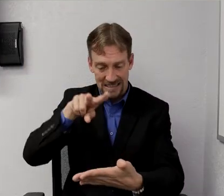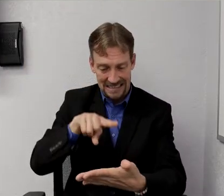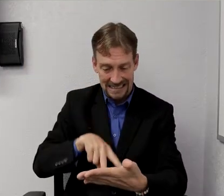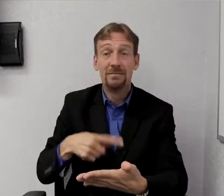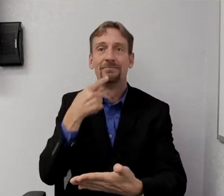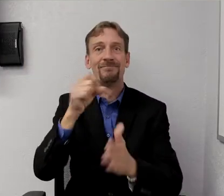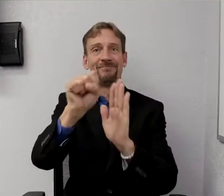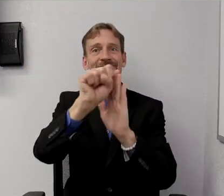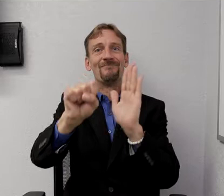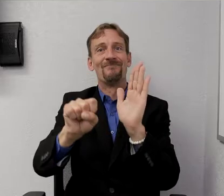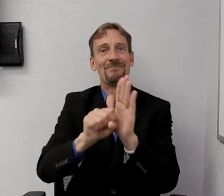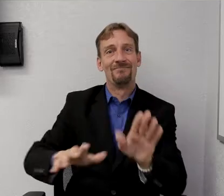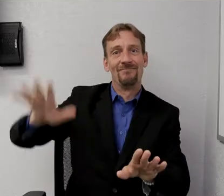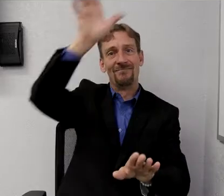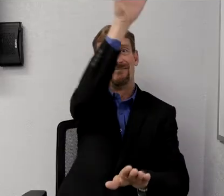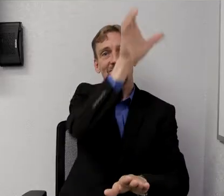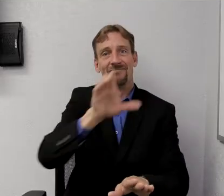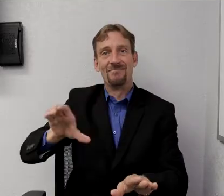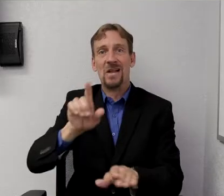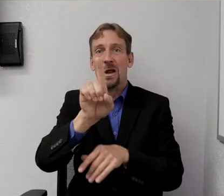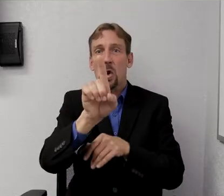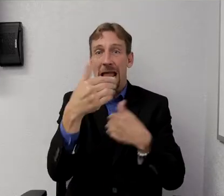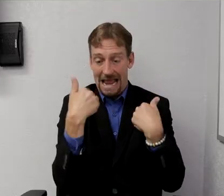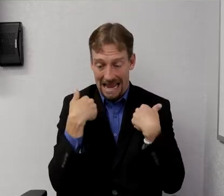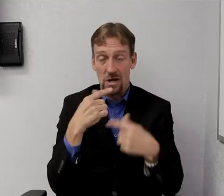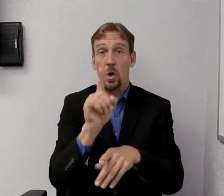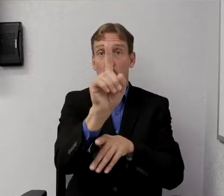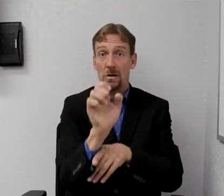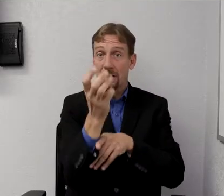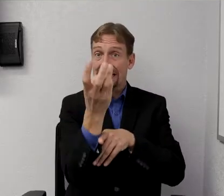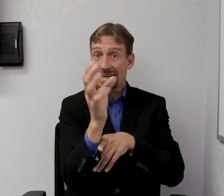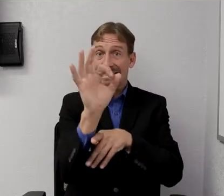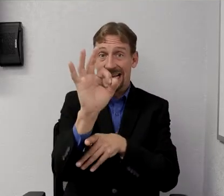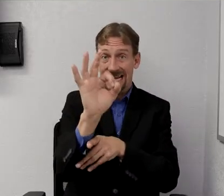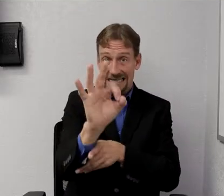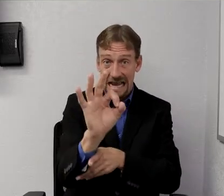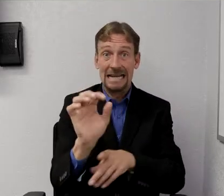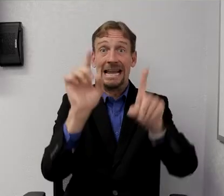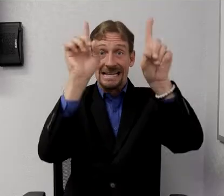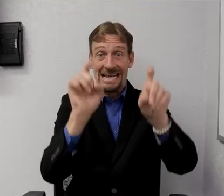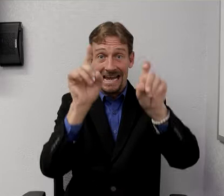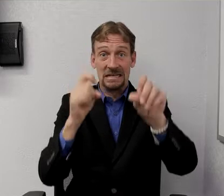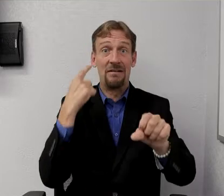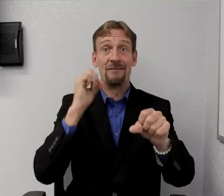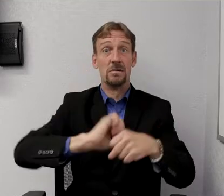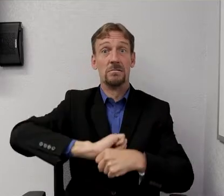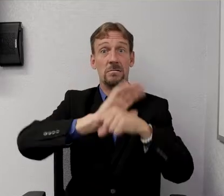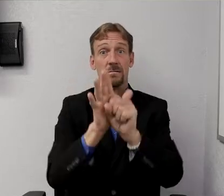that statewide we've now conducted 169,000 COVID-19 tests.